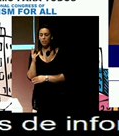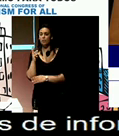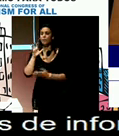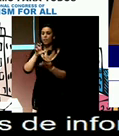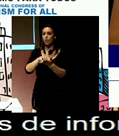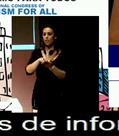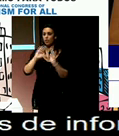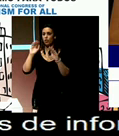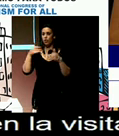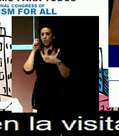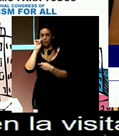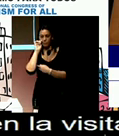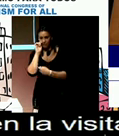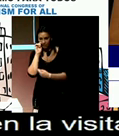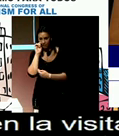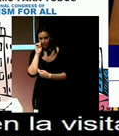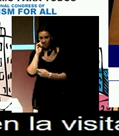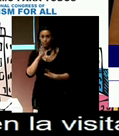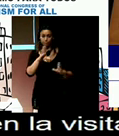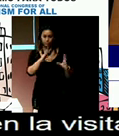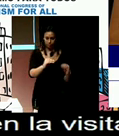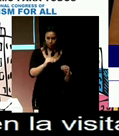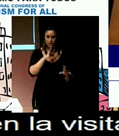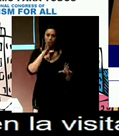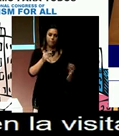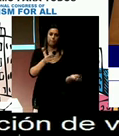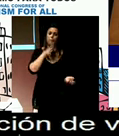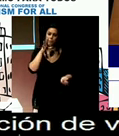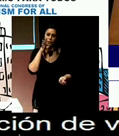During the visit yesterday, it was switched off.